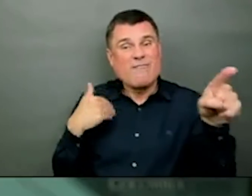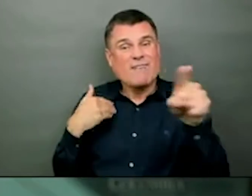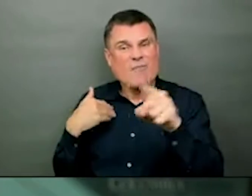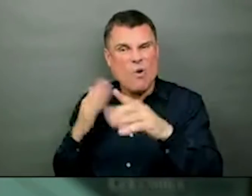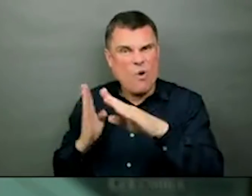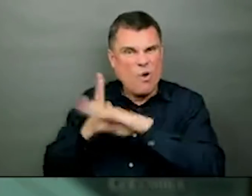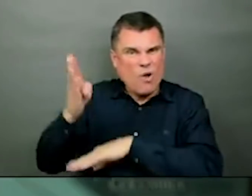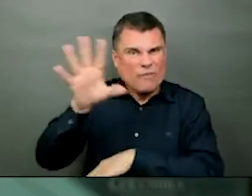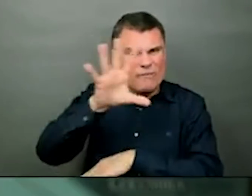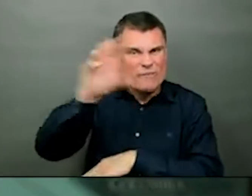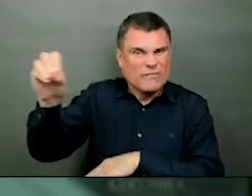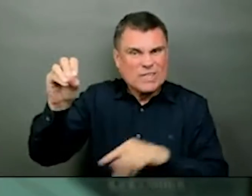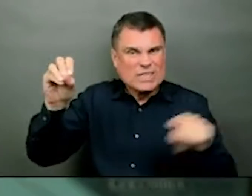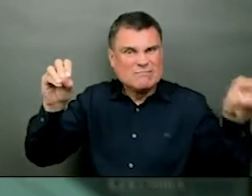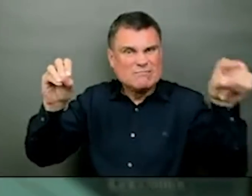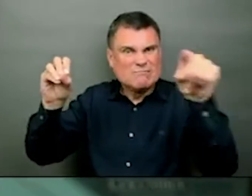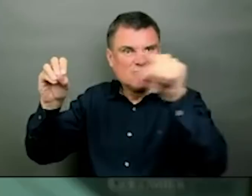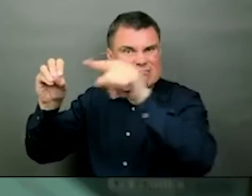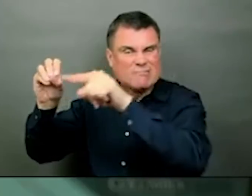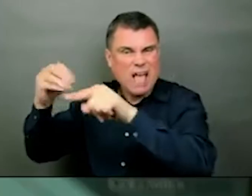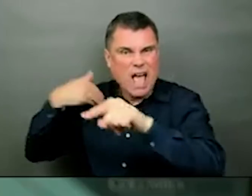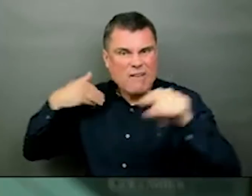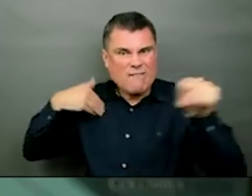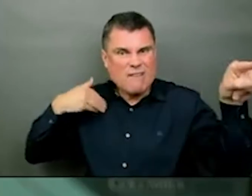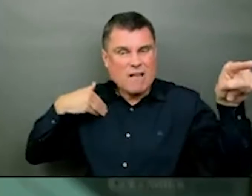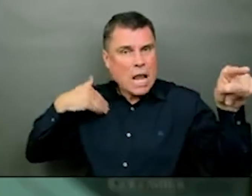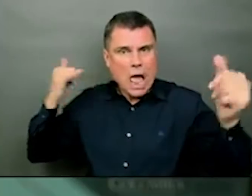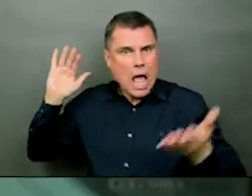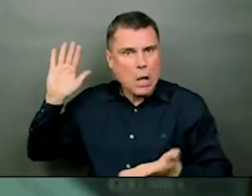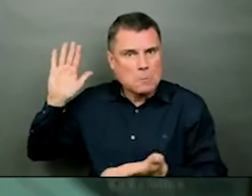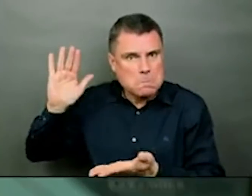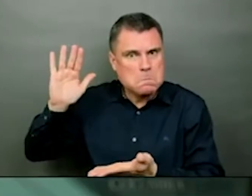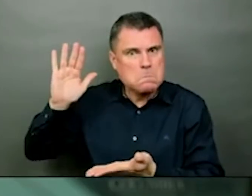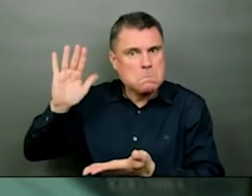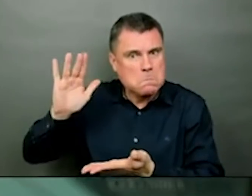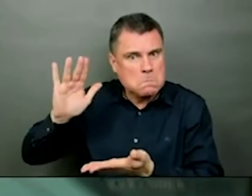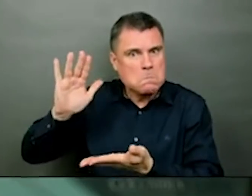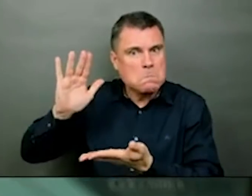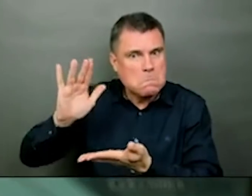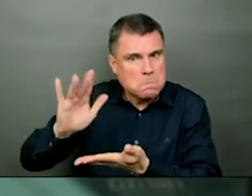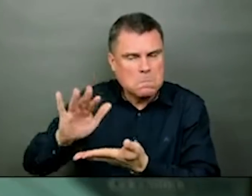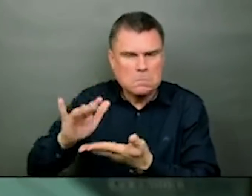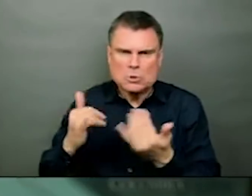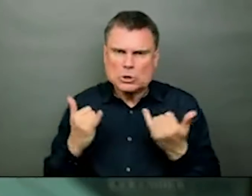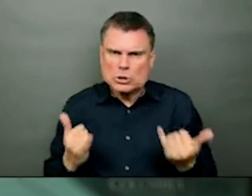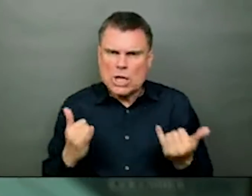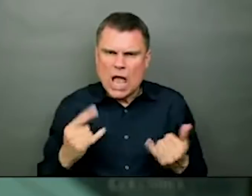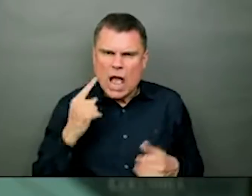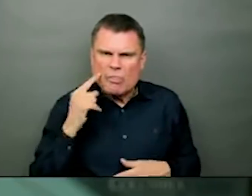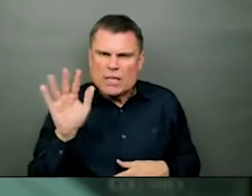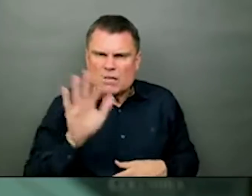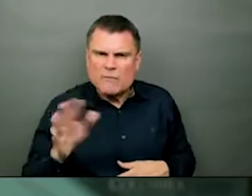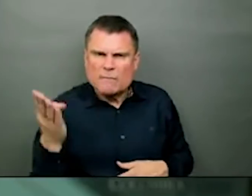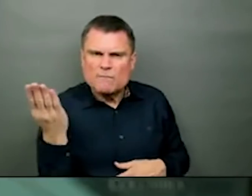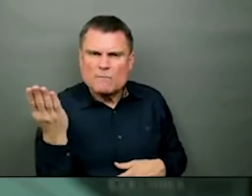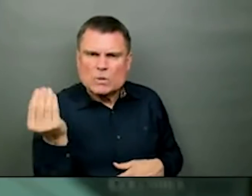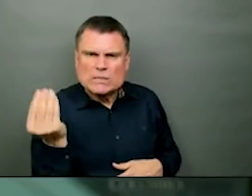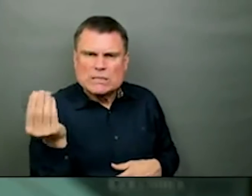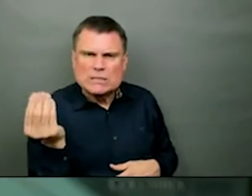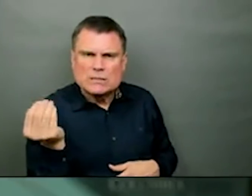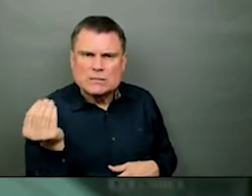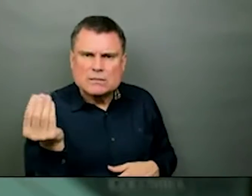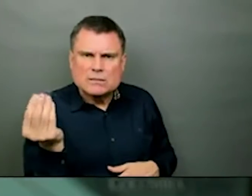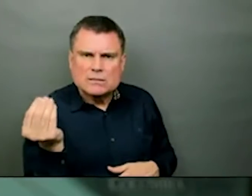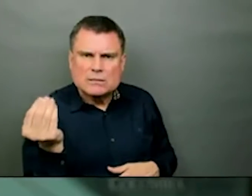And certainly as we were proceeding with second doses, and you see that in long-term care, you see those numbers because they were the early dose people who received first